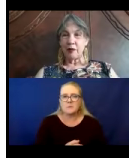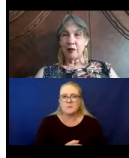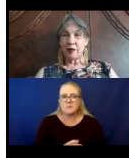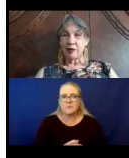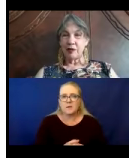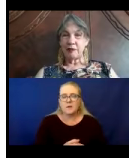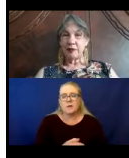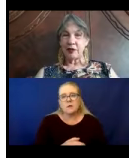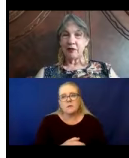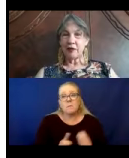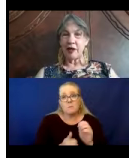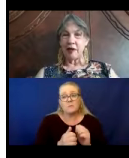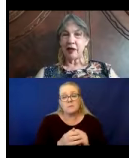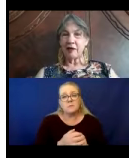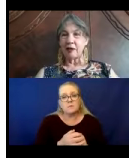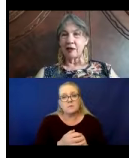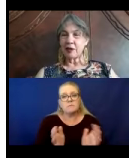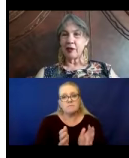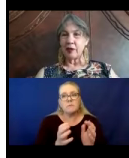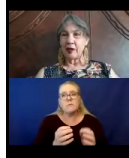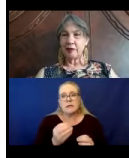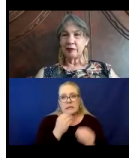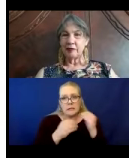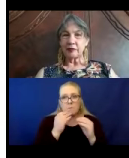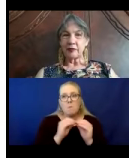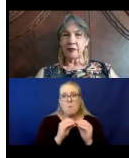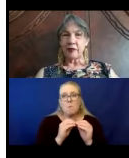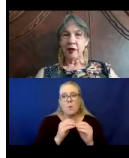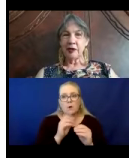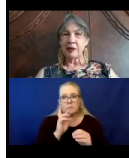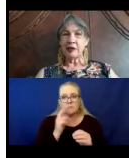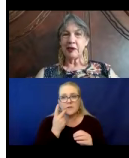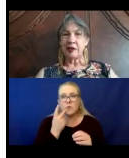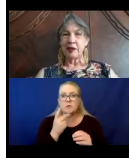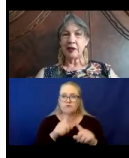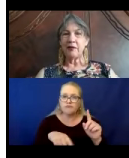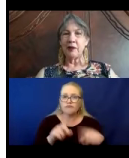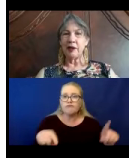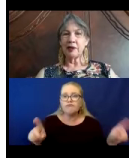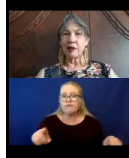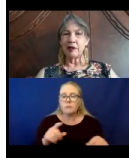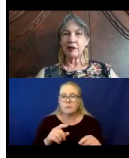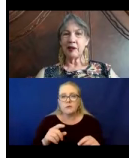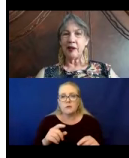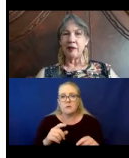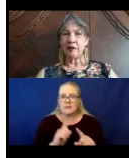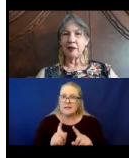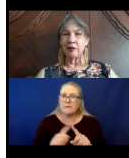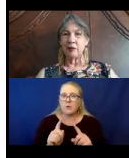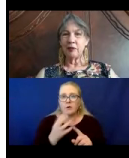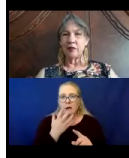eating more produce, a good variety, a lot of colors on your plate, especially leafy greens, but